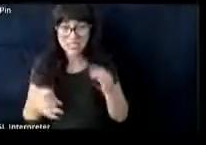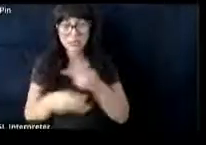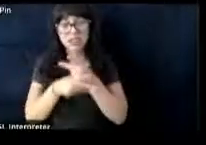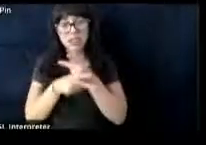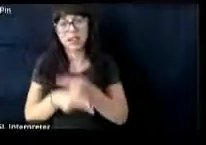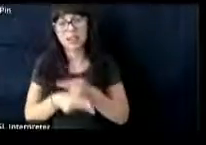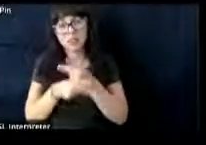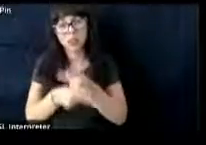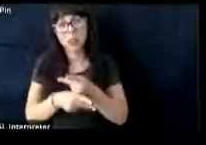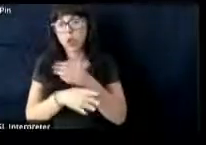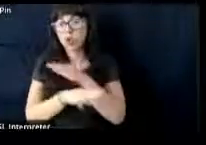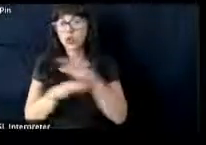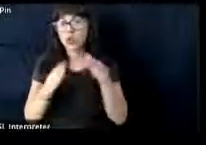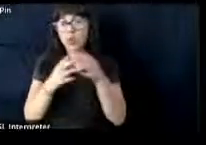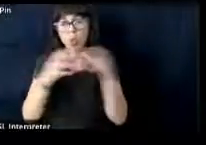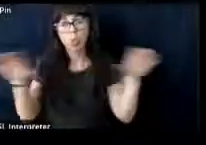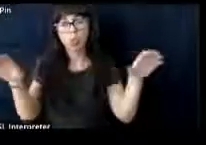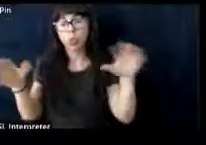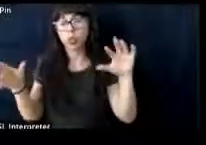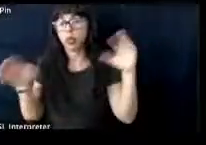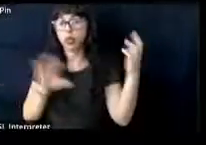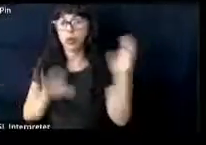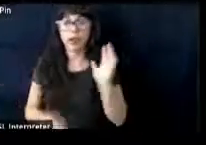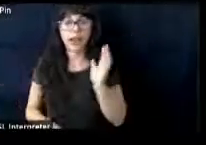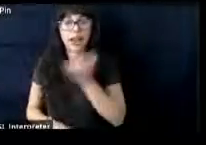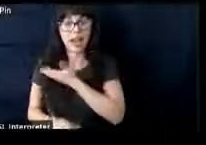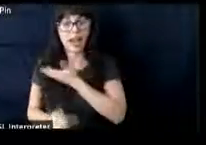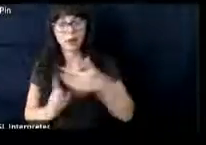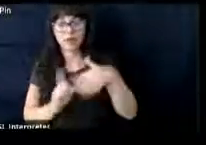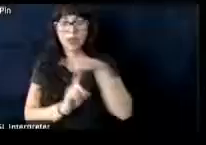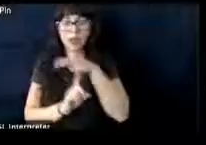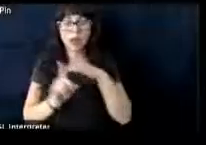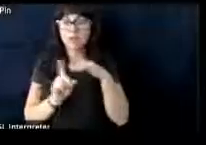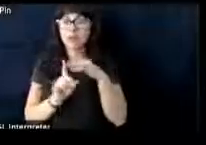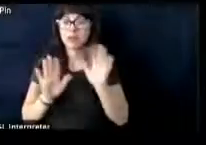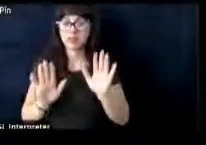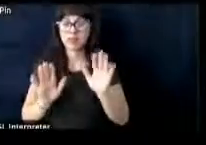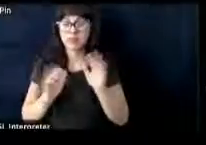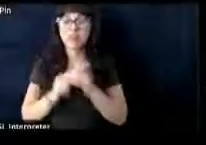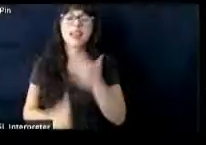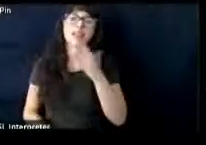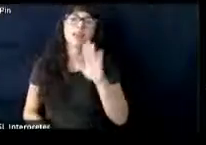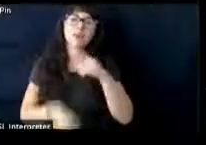unbalance our composition in any way. Thank you so much for your time and consideration.